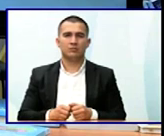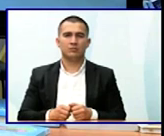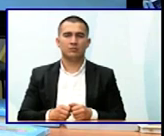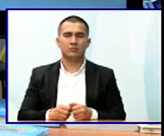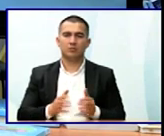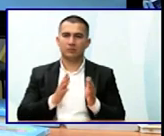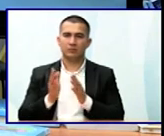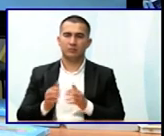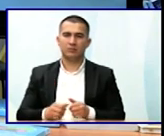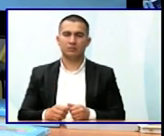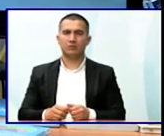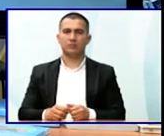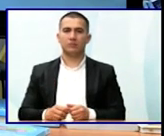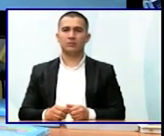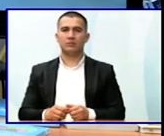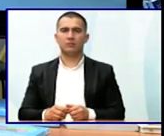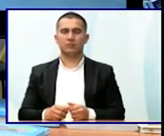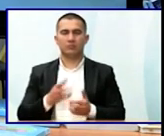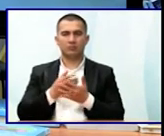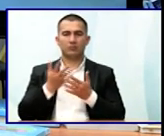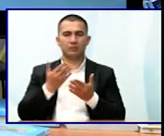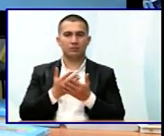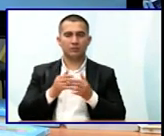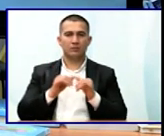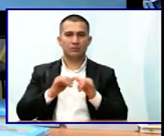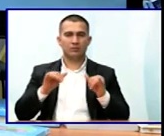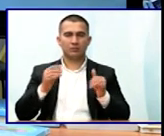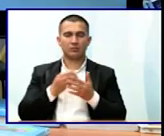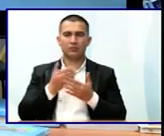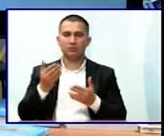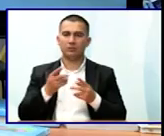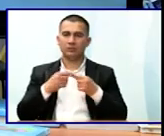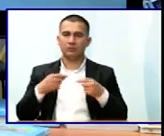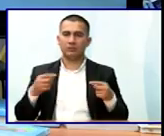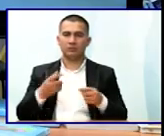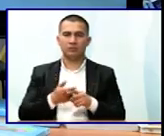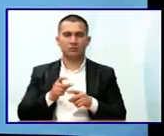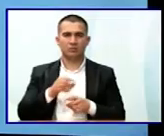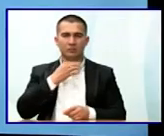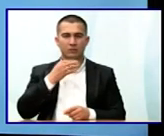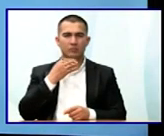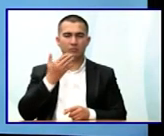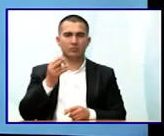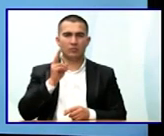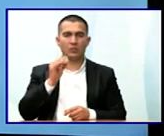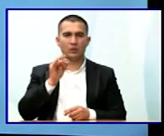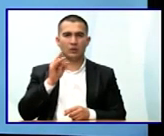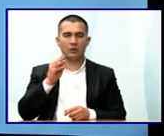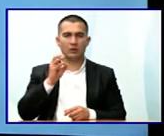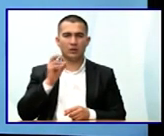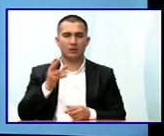Ana endi ko'payishning yana bir turi payvandlardan eng ko'p tarqalgani bu kurtak payvand